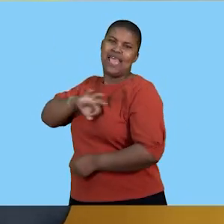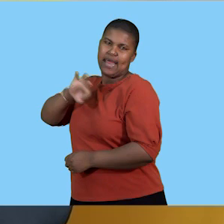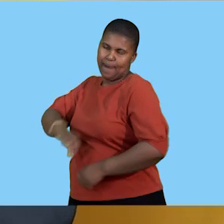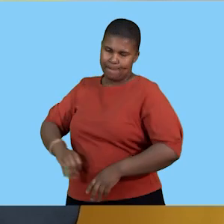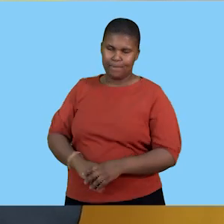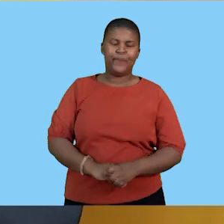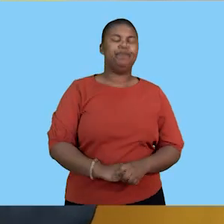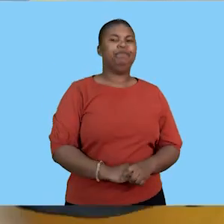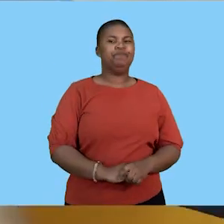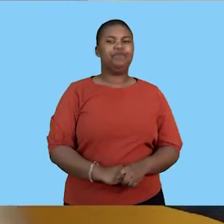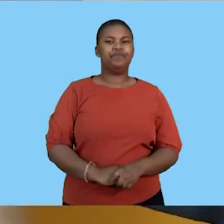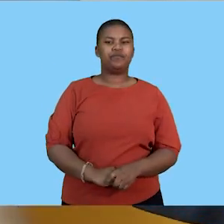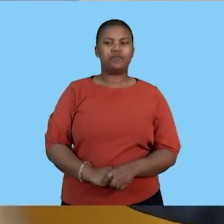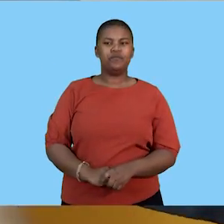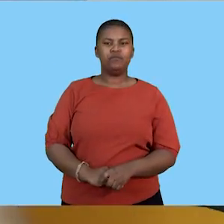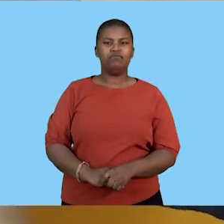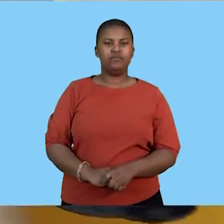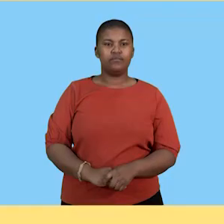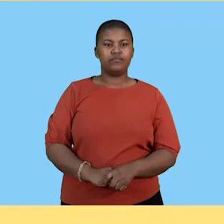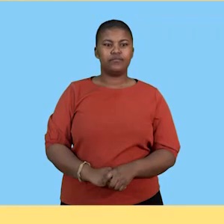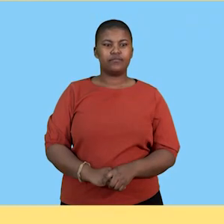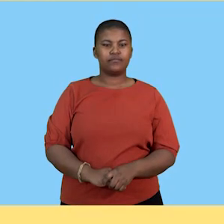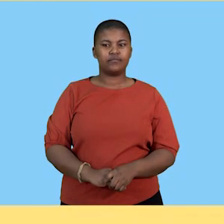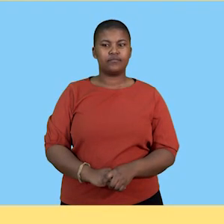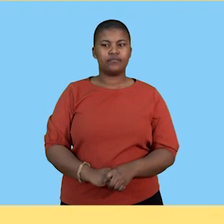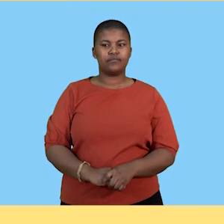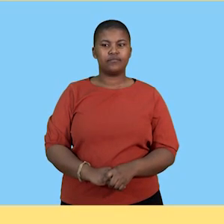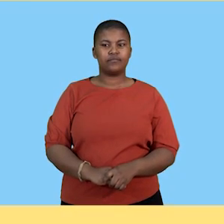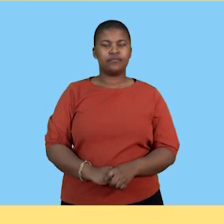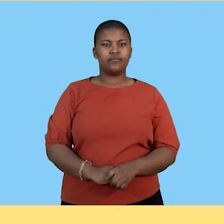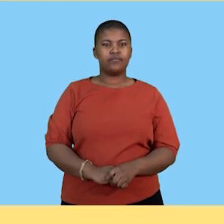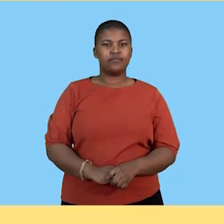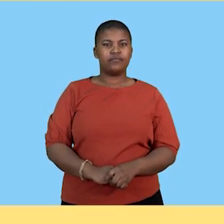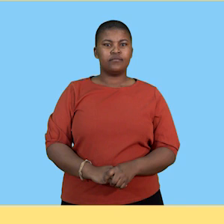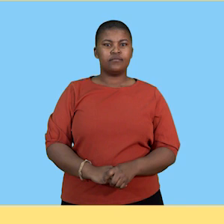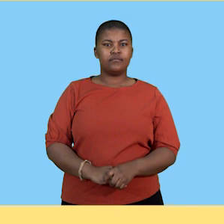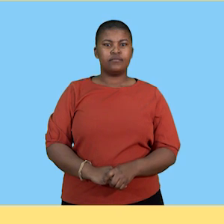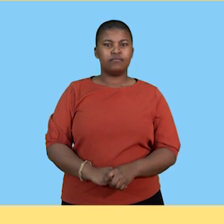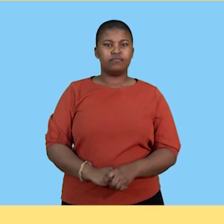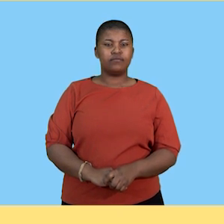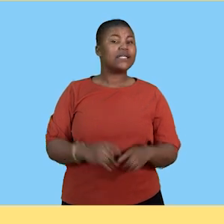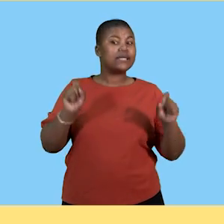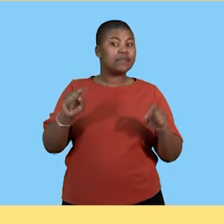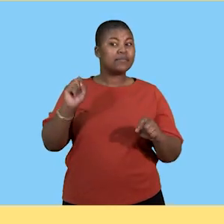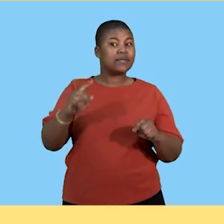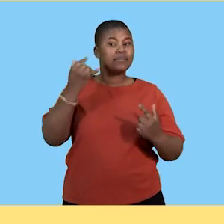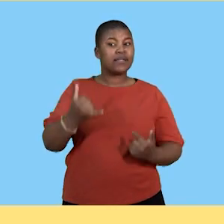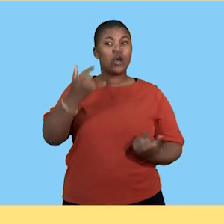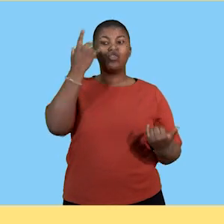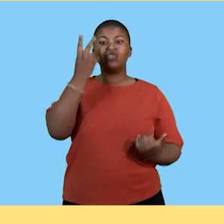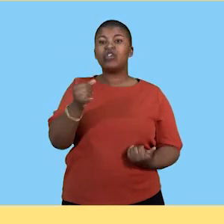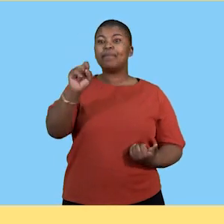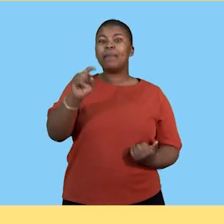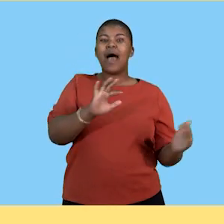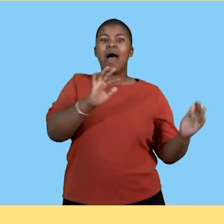as repairs. Let us therefore go and now look at